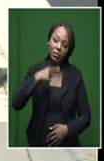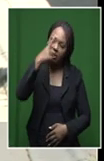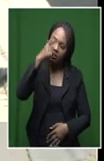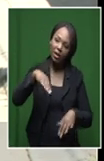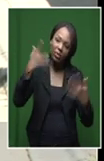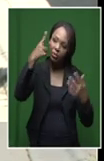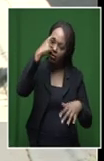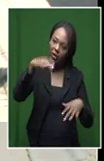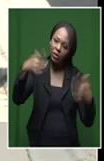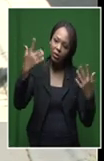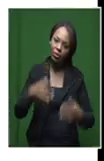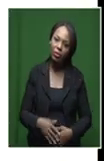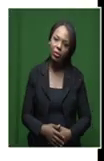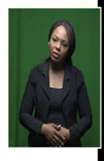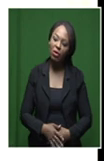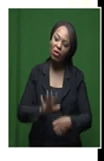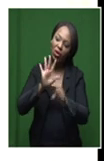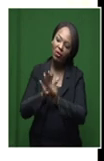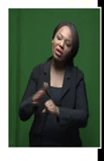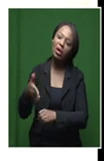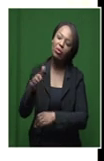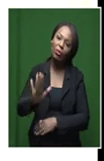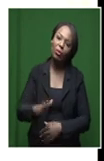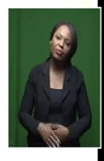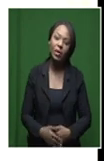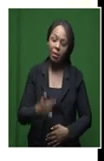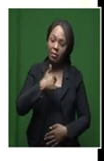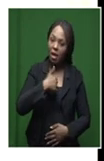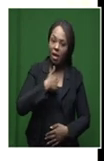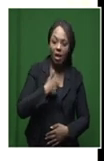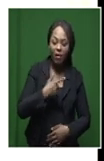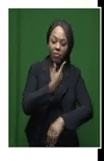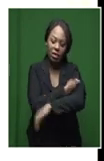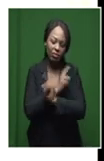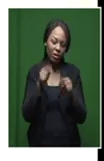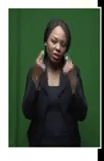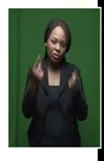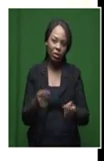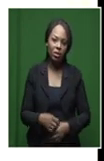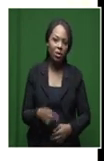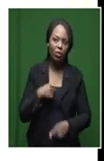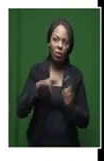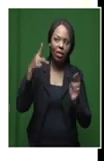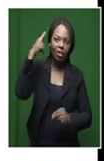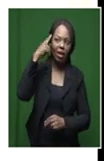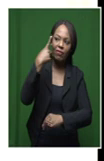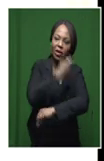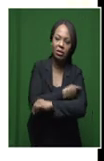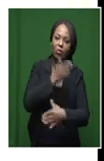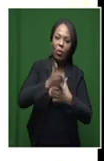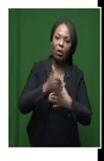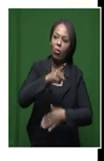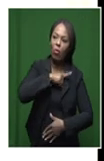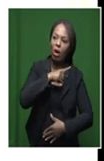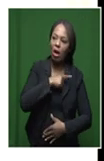COVID hayi into engekho. Firstly, I'm not going to vaccinate. I don't think the vaccinate works because you still get corona even if you